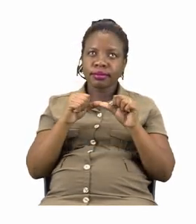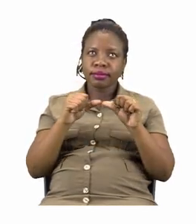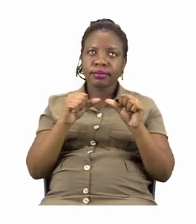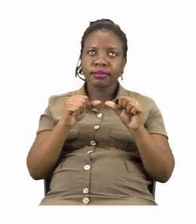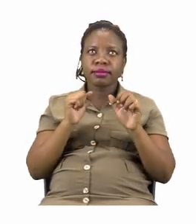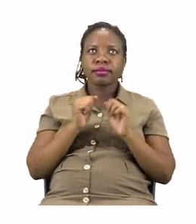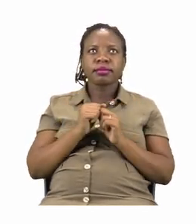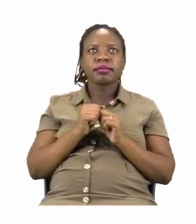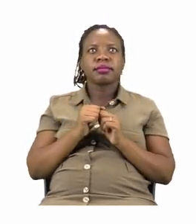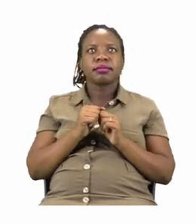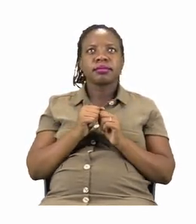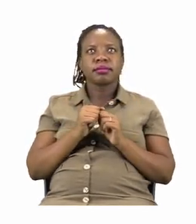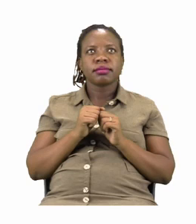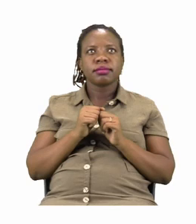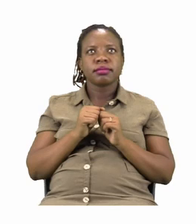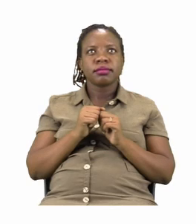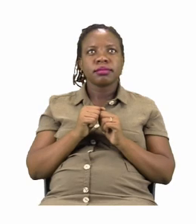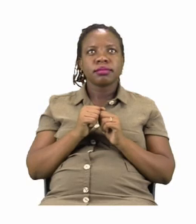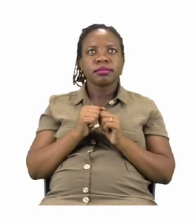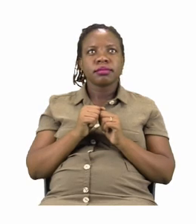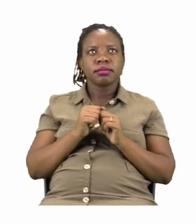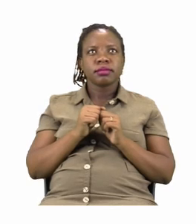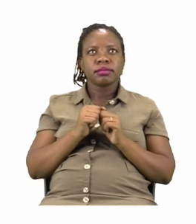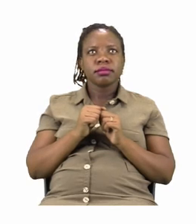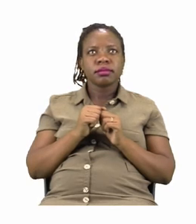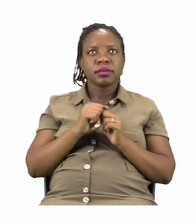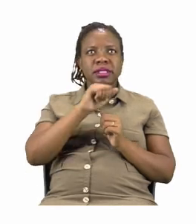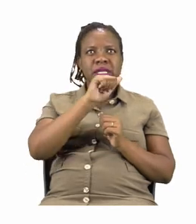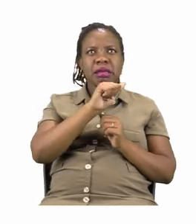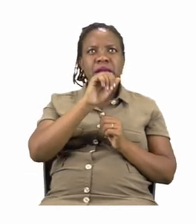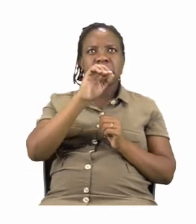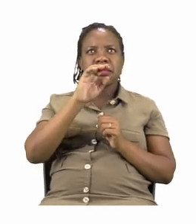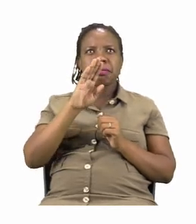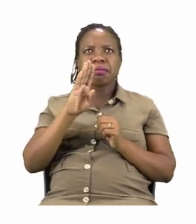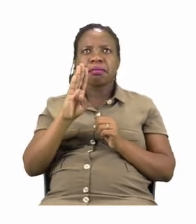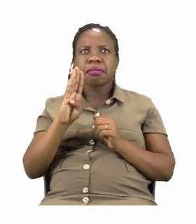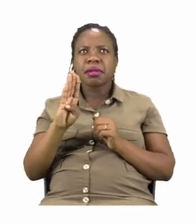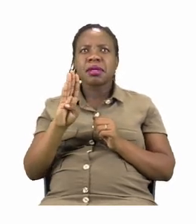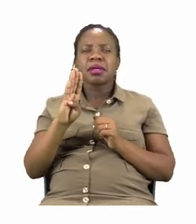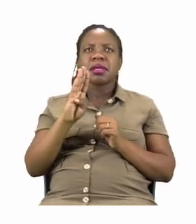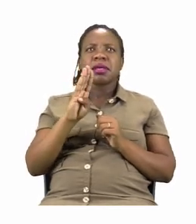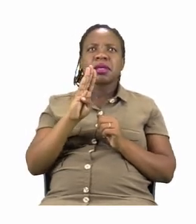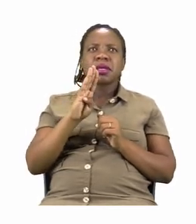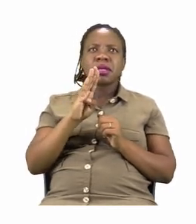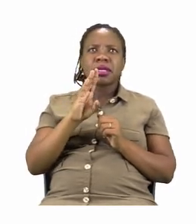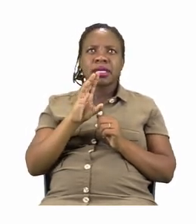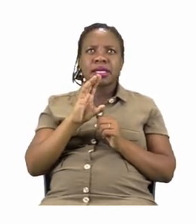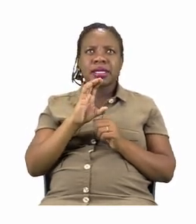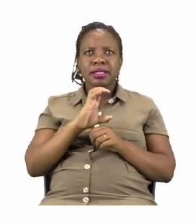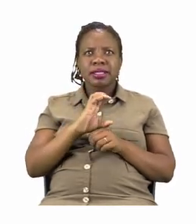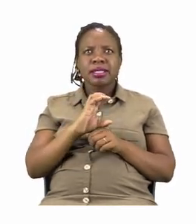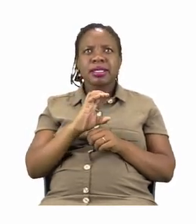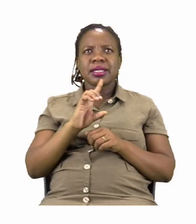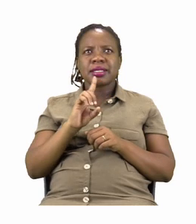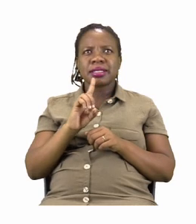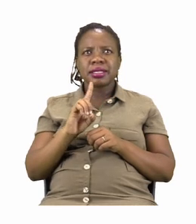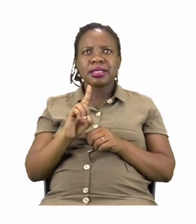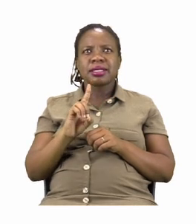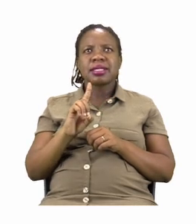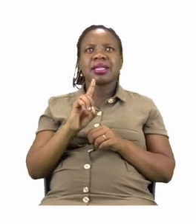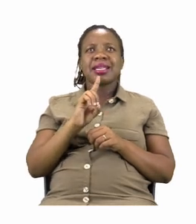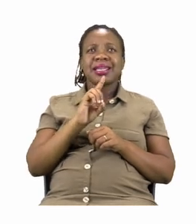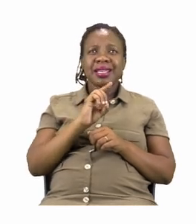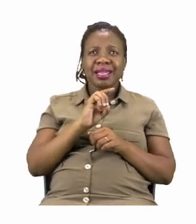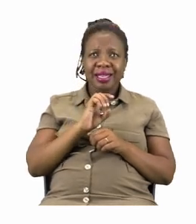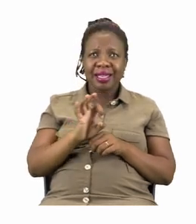a shape at each number. Now you have to go ahead here and also count the squares in